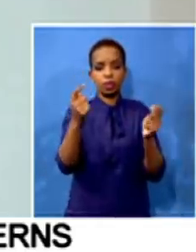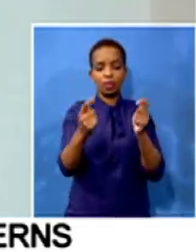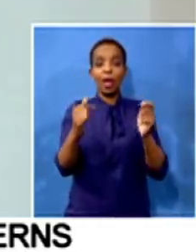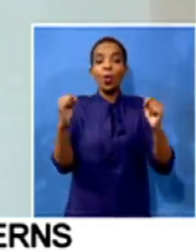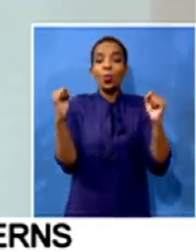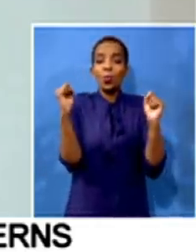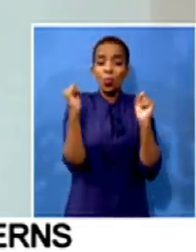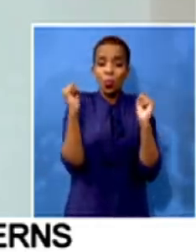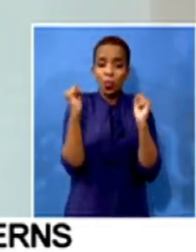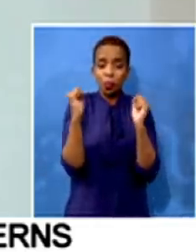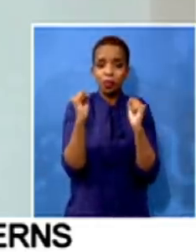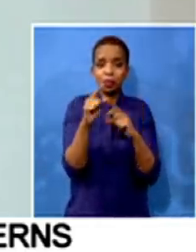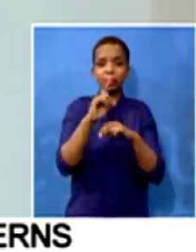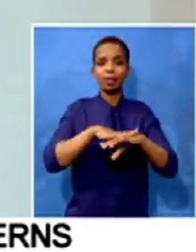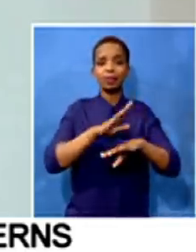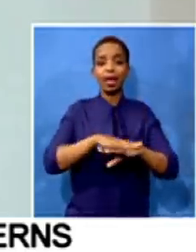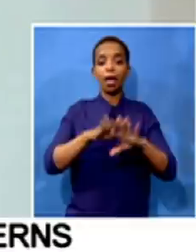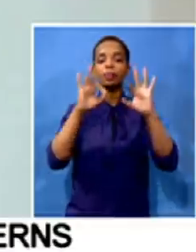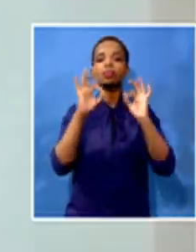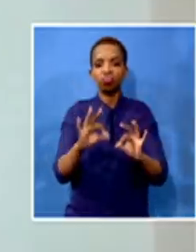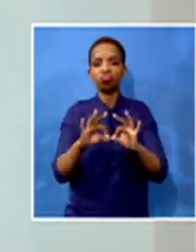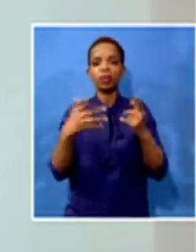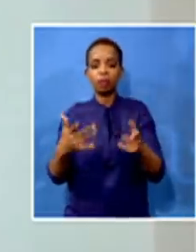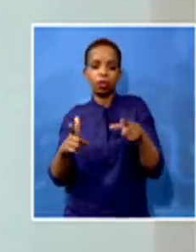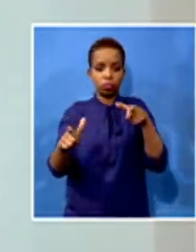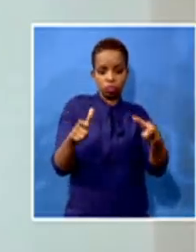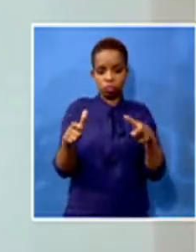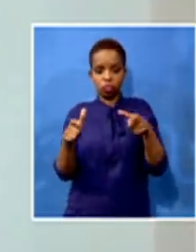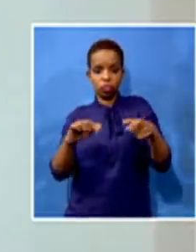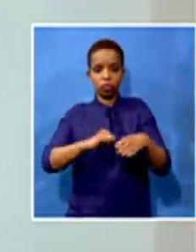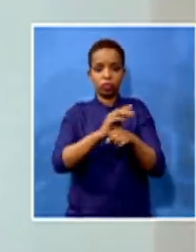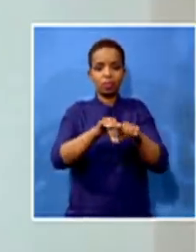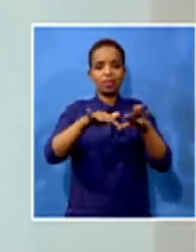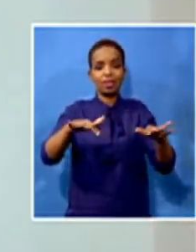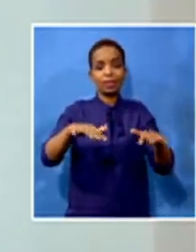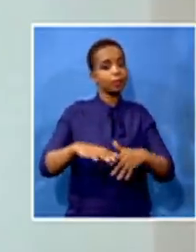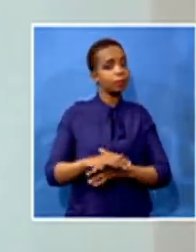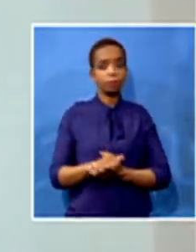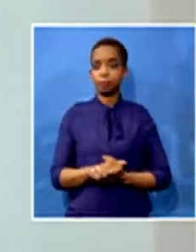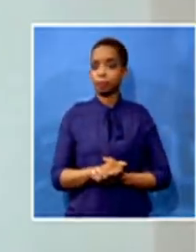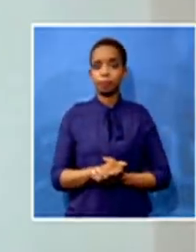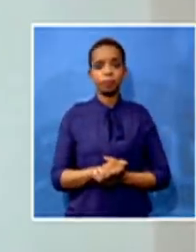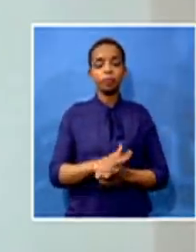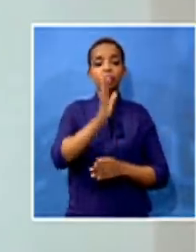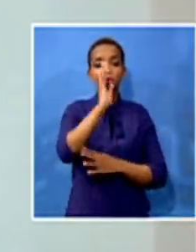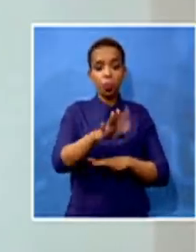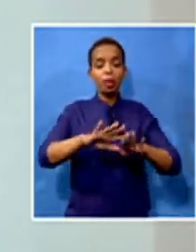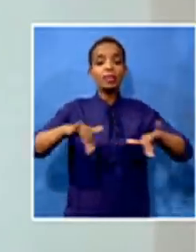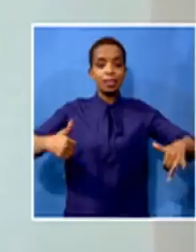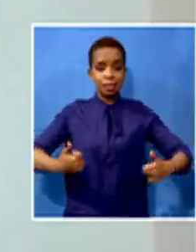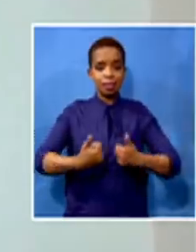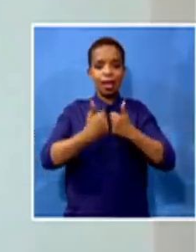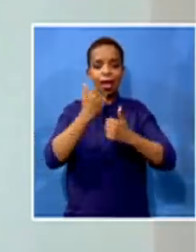time, to deal with this COVID-19. And so we are going to have a serious challenge.